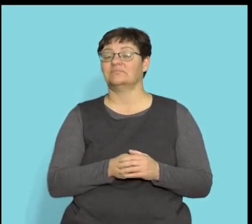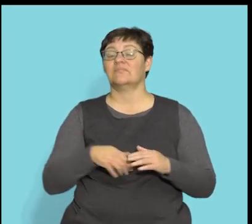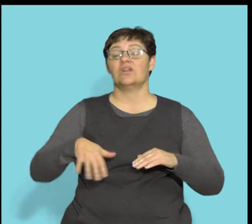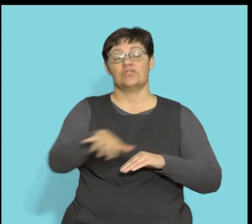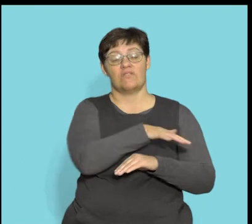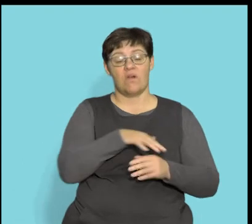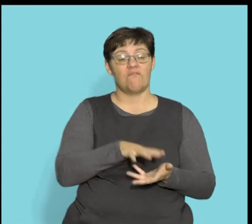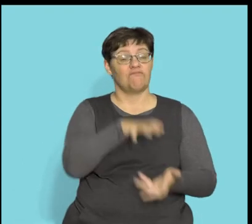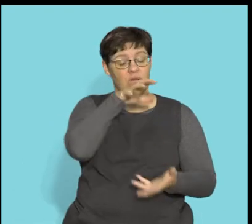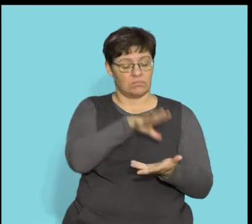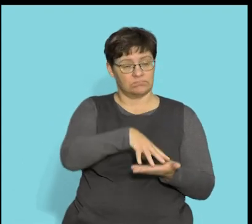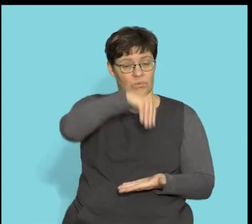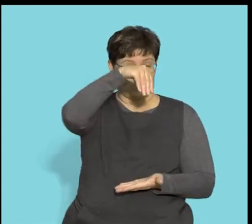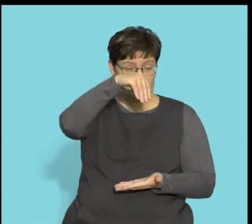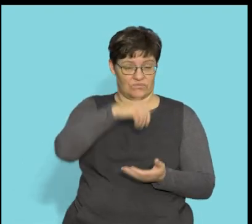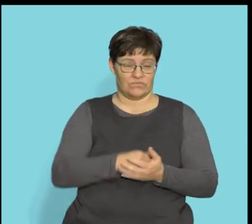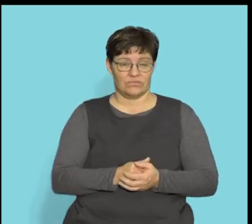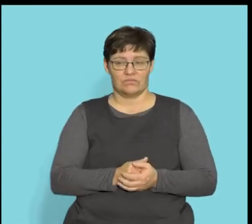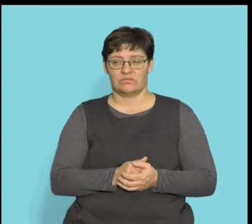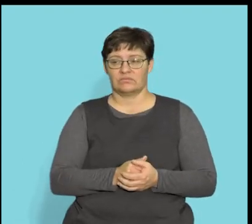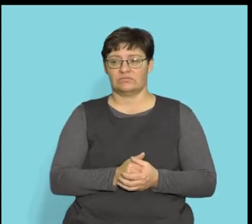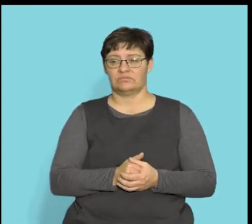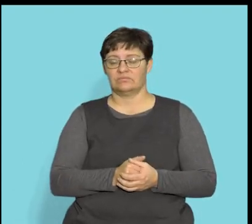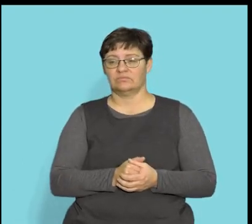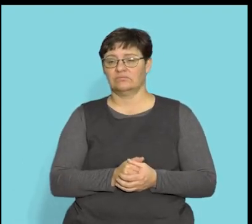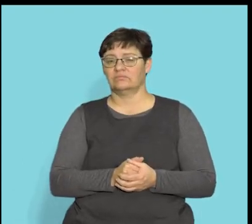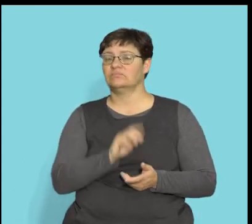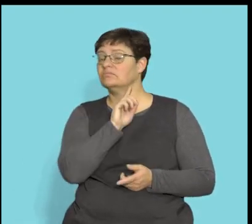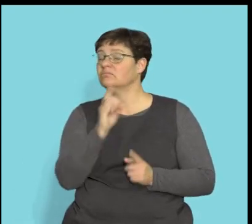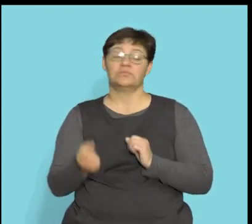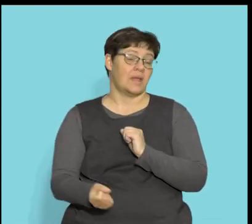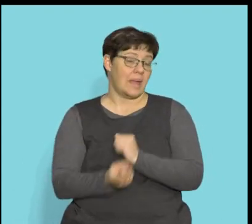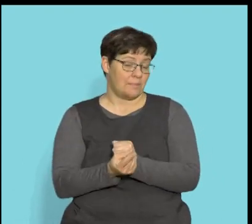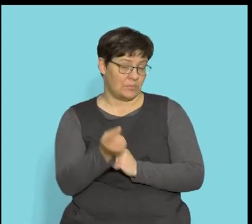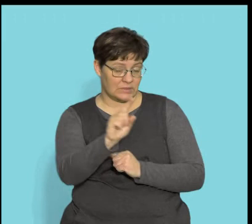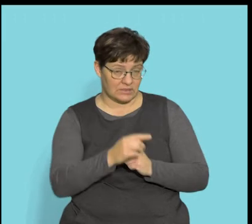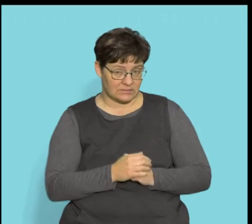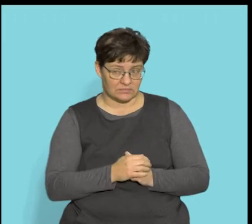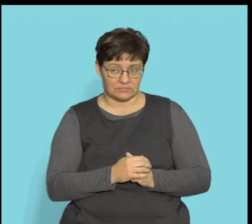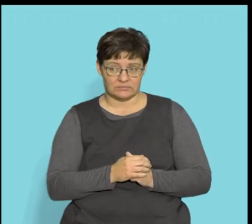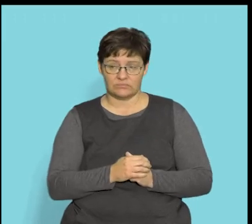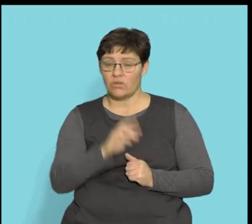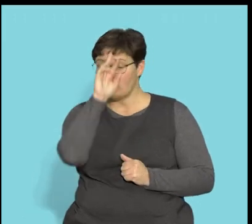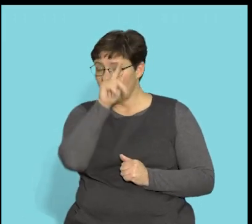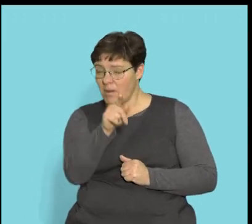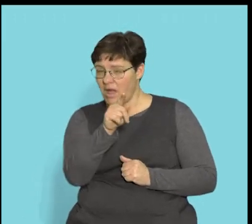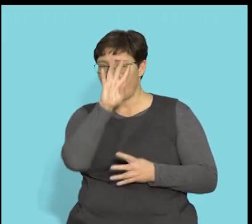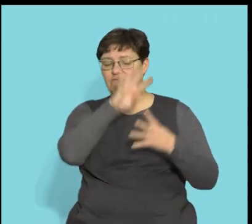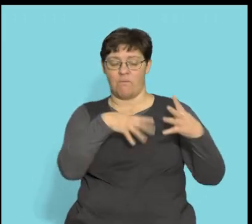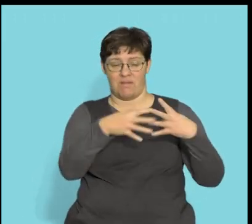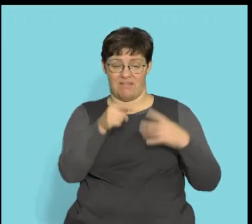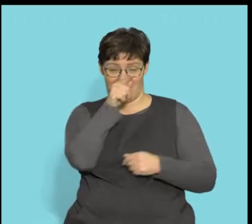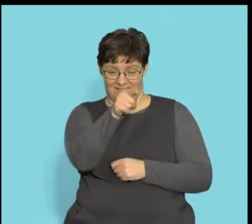The surface area and volume of a cone. So initially what's going to happen is I'm just going to remind you of